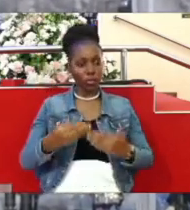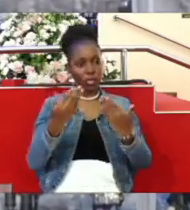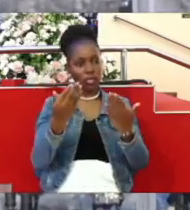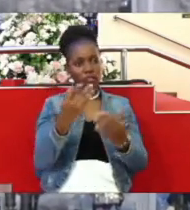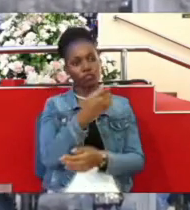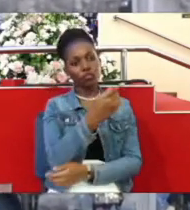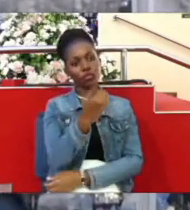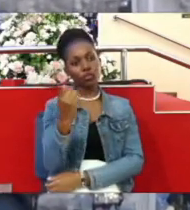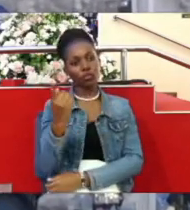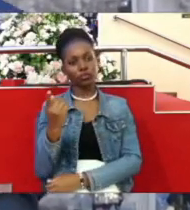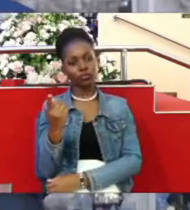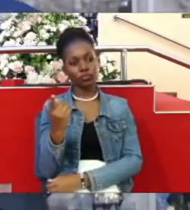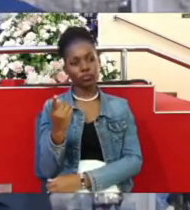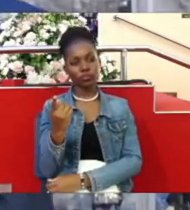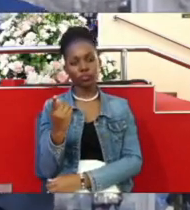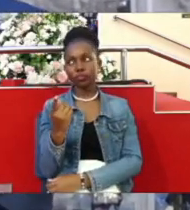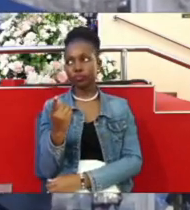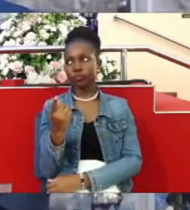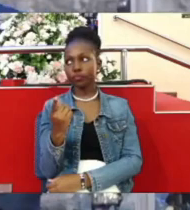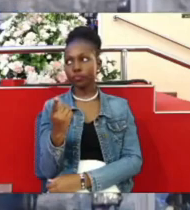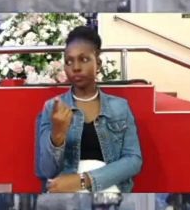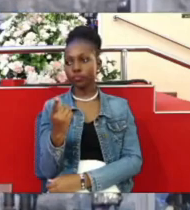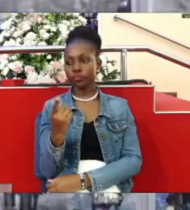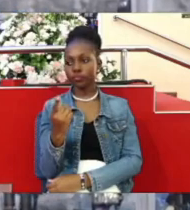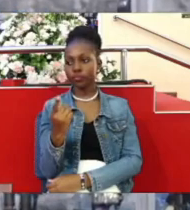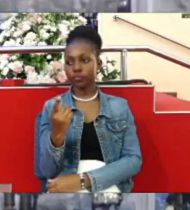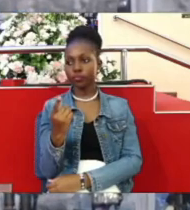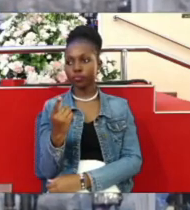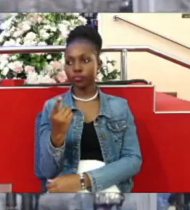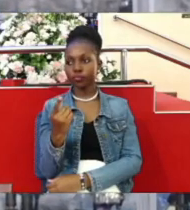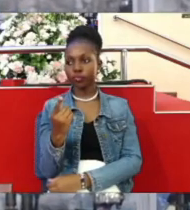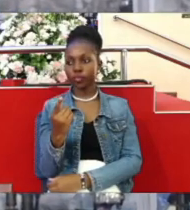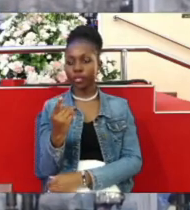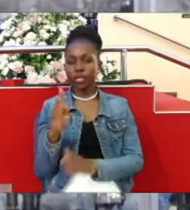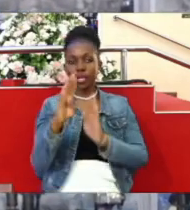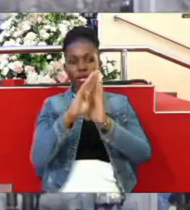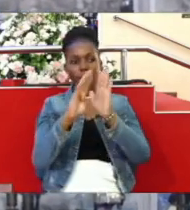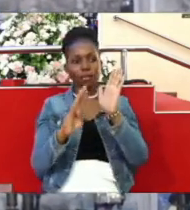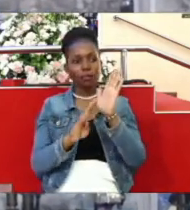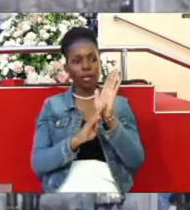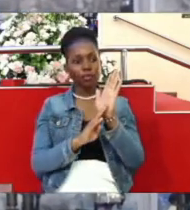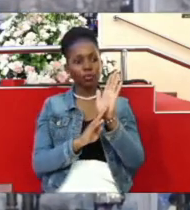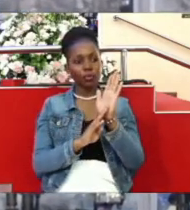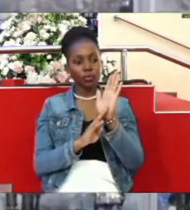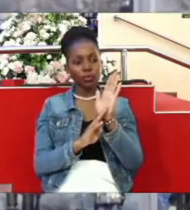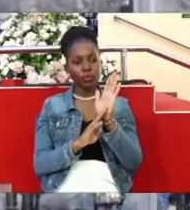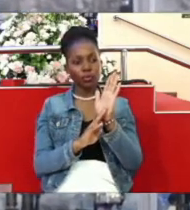We are introduced in the, from the Bible to a family.